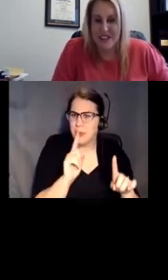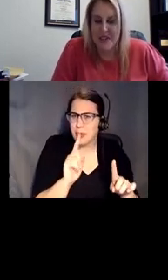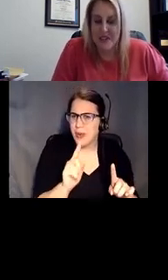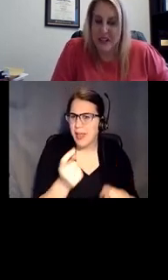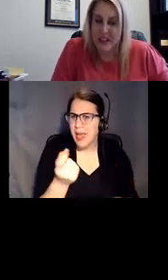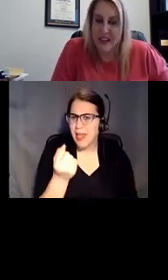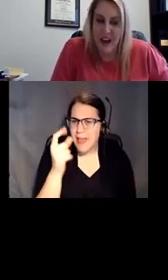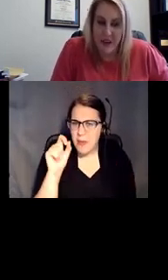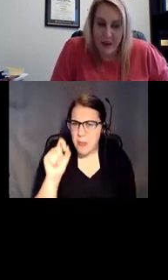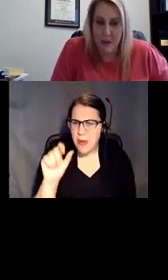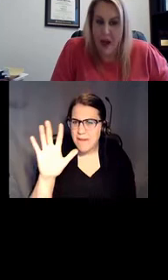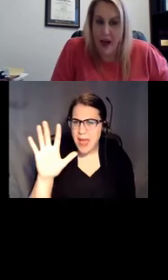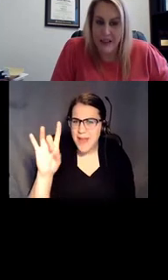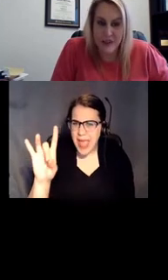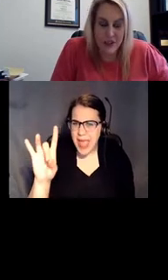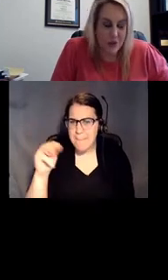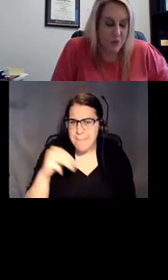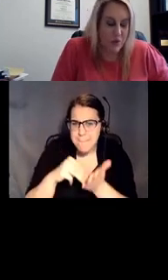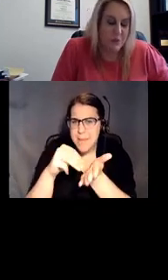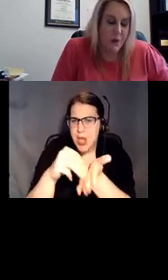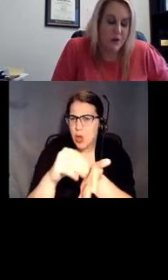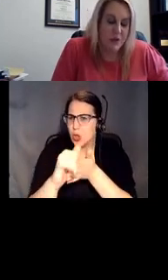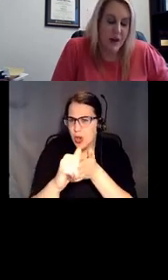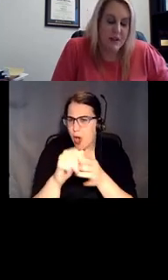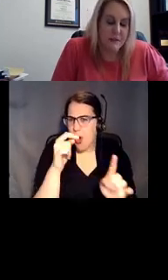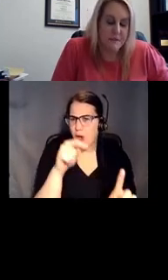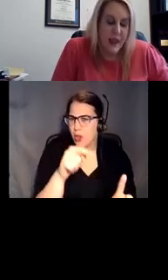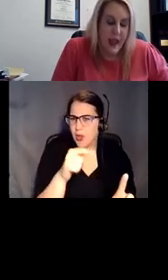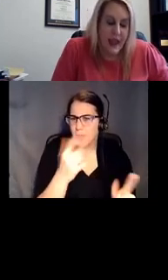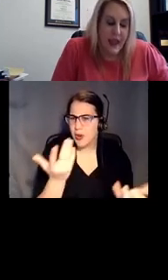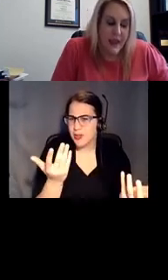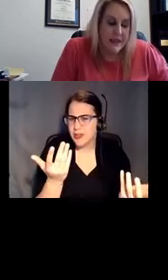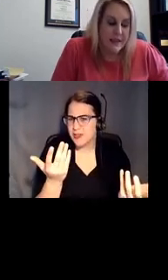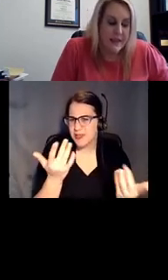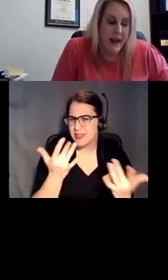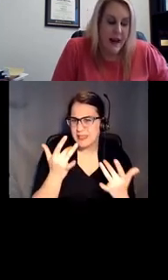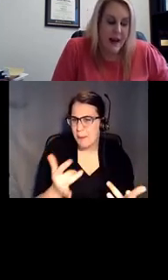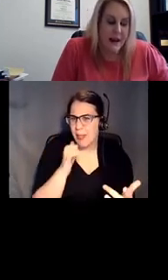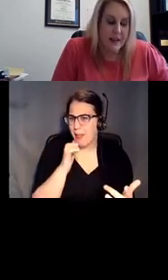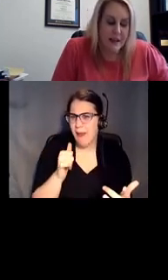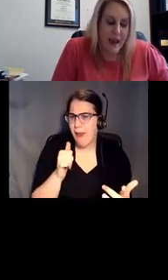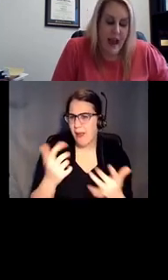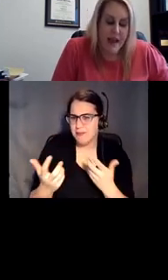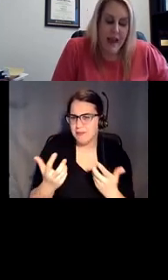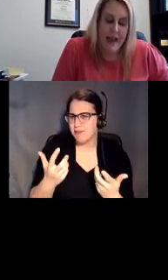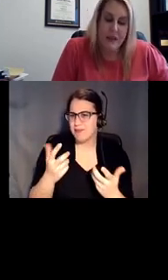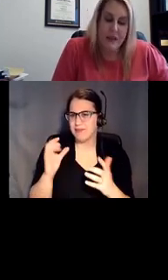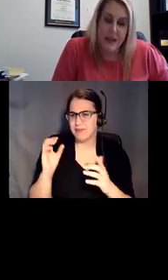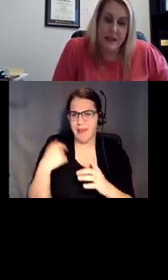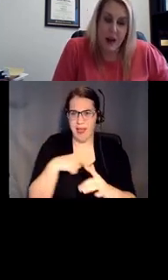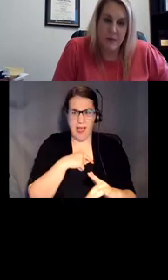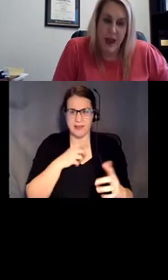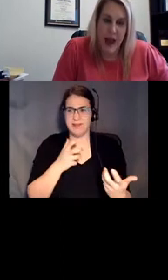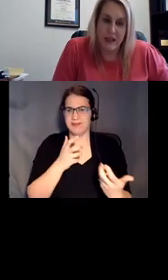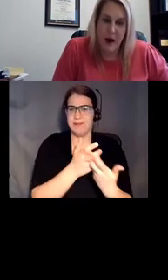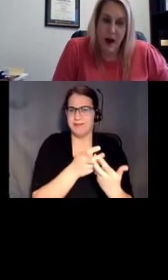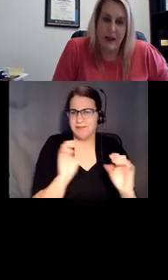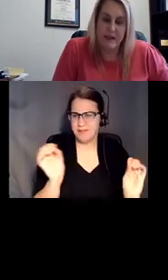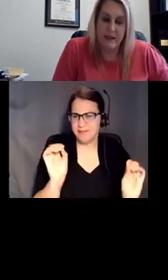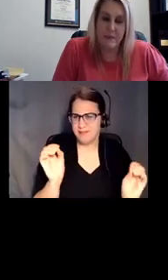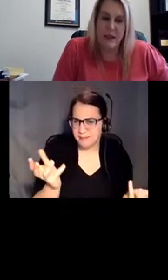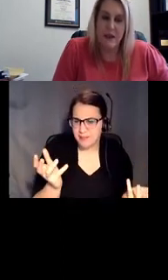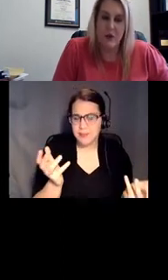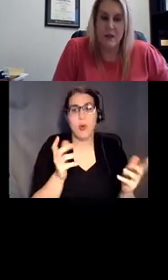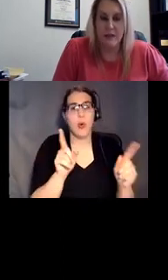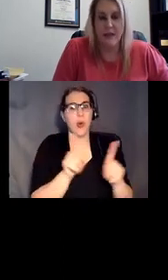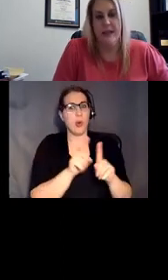gift tax doesn't really apply to most of us, and those income tax